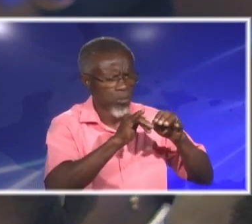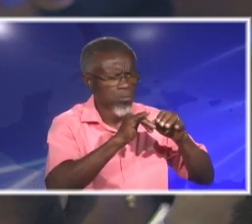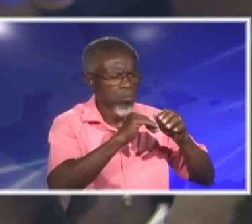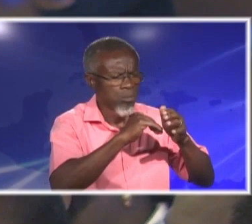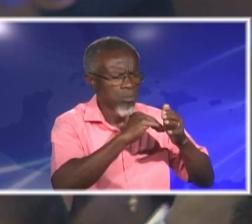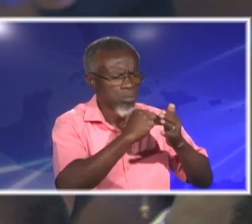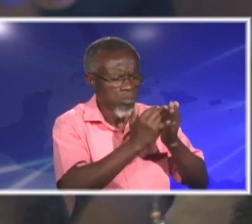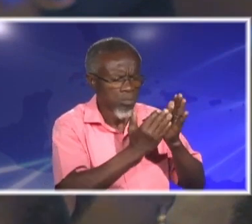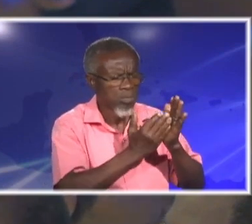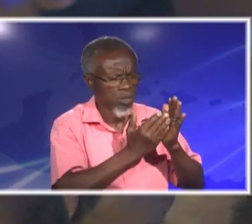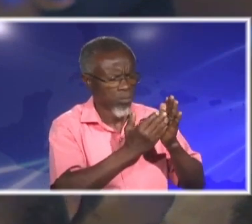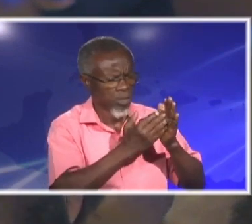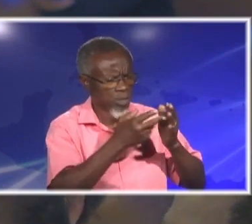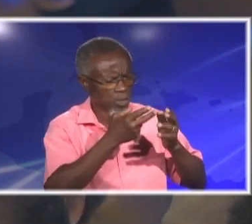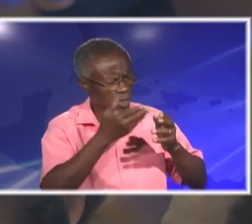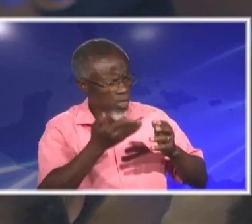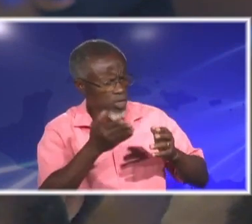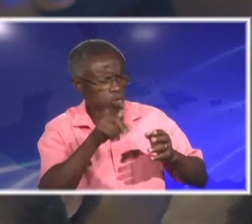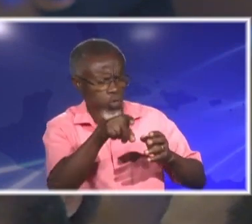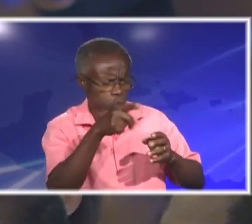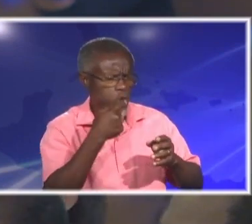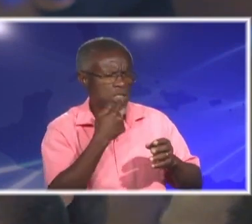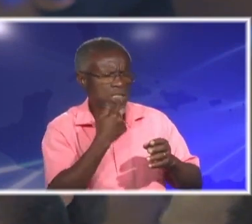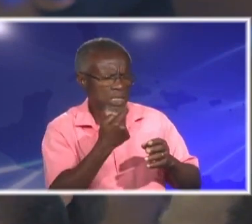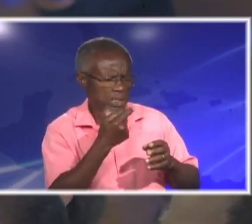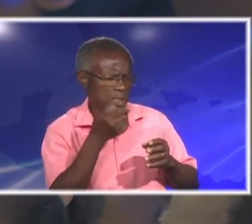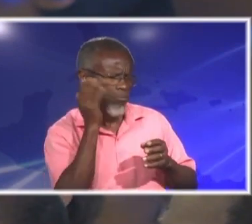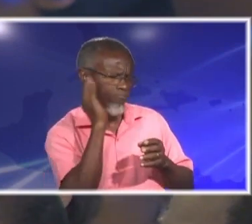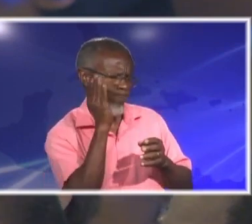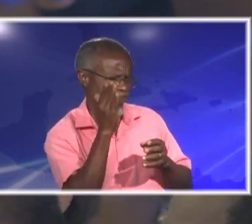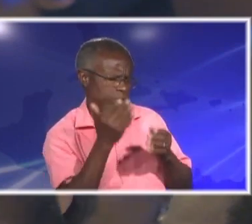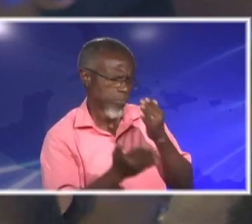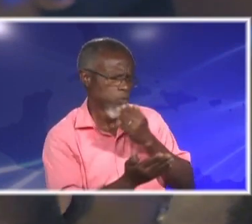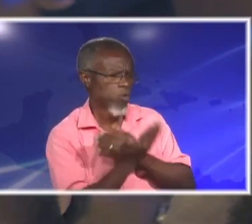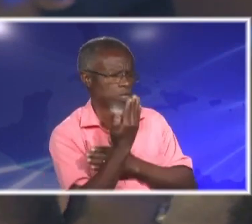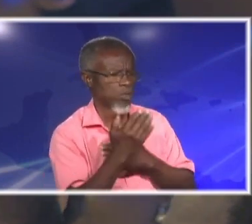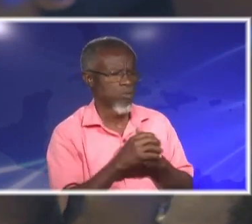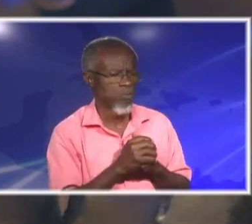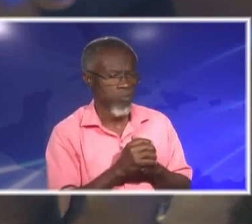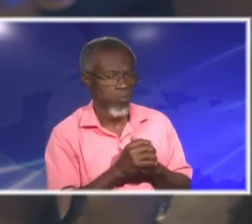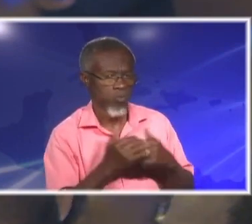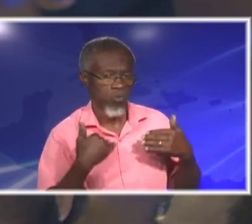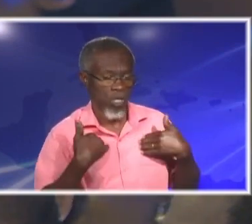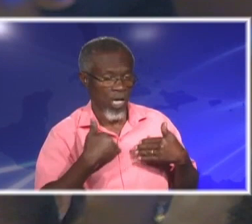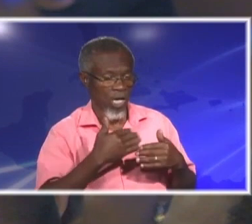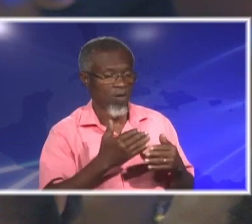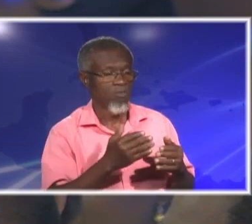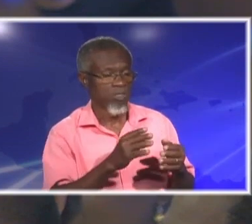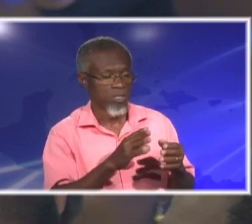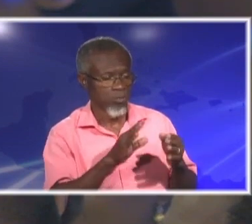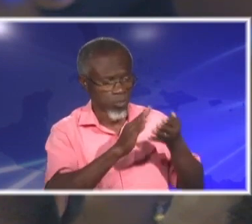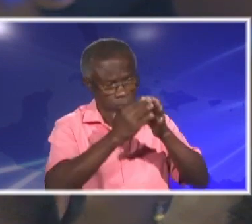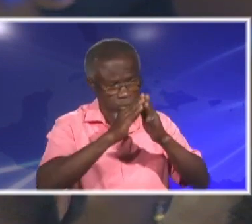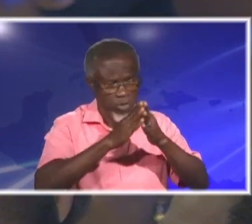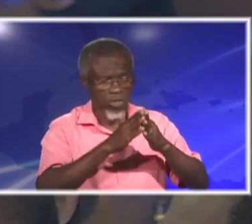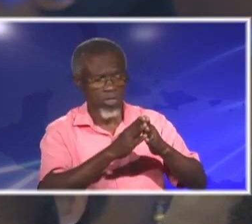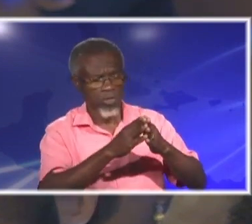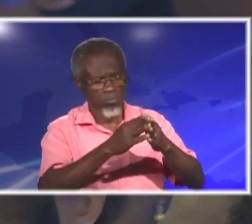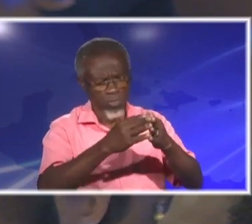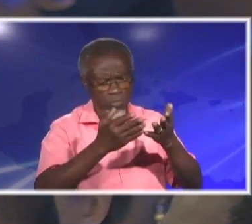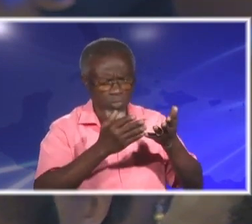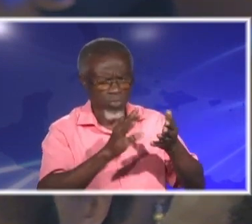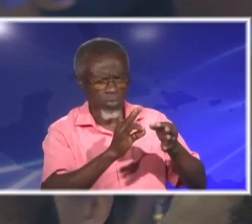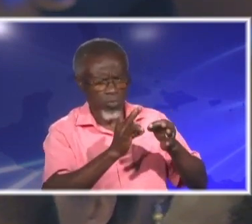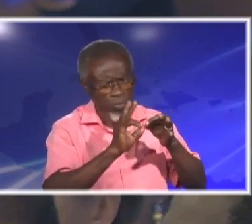commissioner. We have the Police Youth Clubs project, GRACE, which is doing assessments. We have the Community Conflict Resolution Center, which